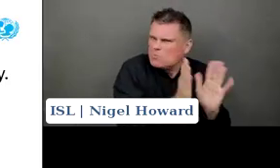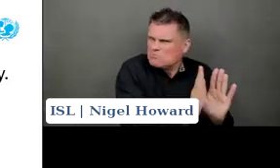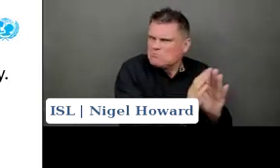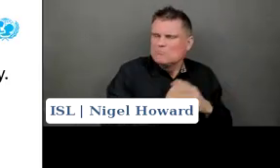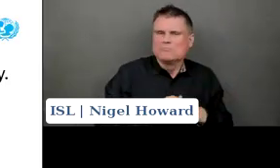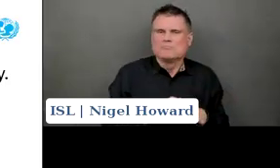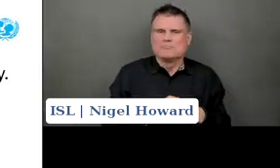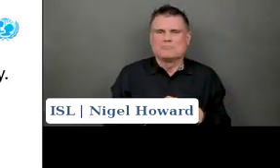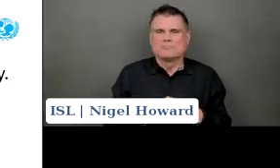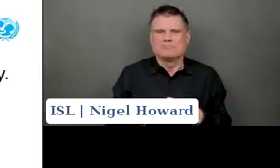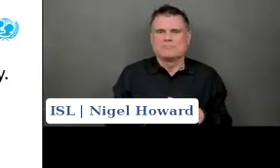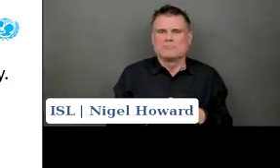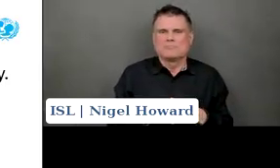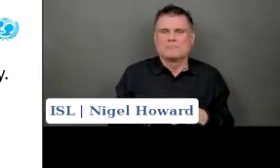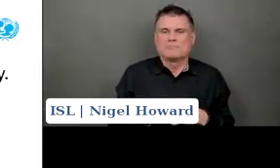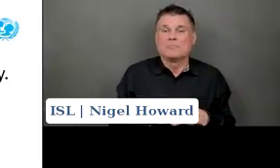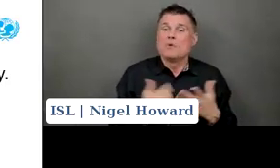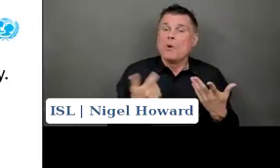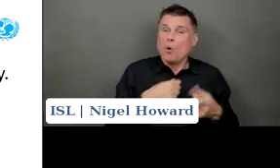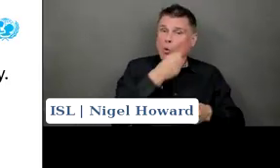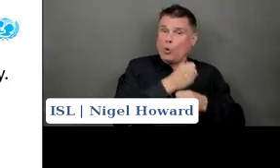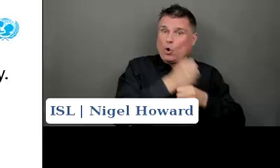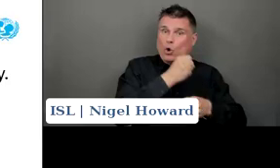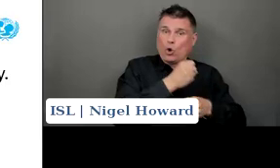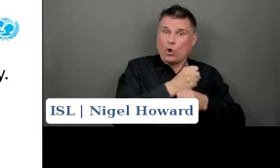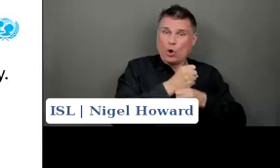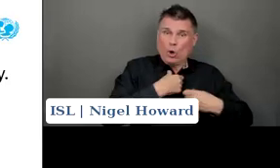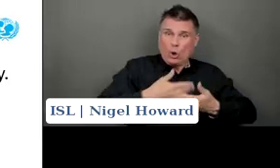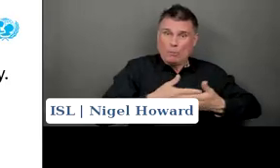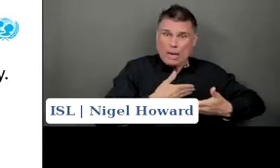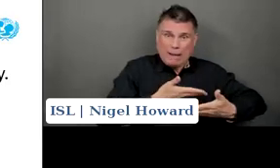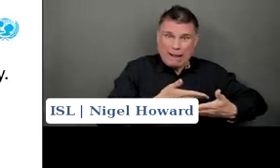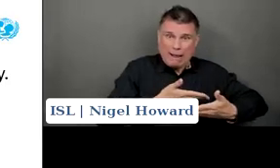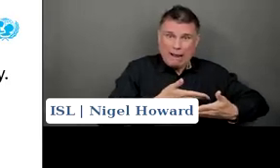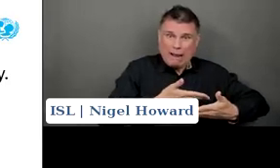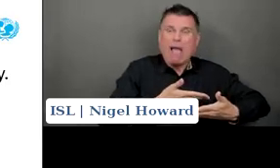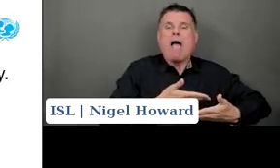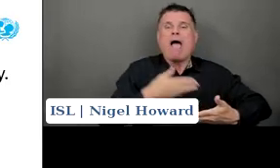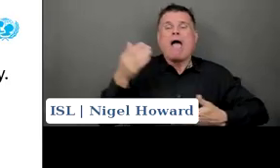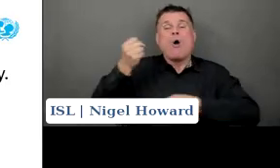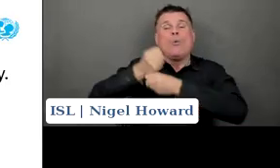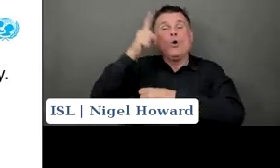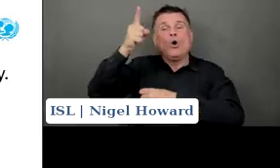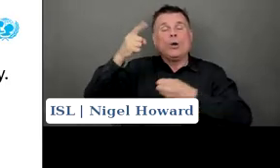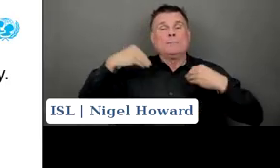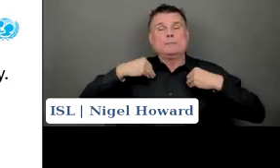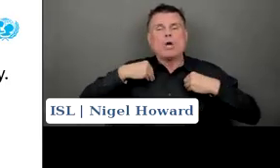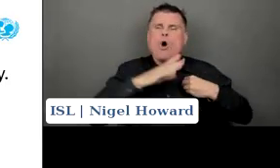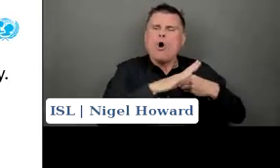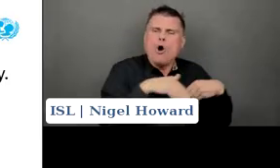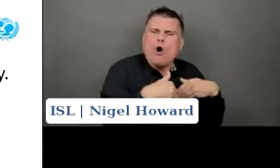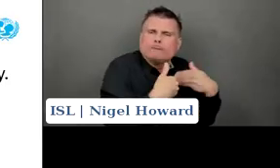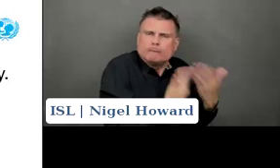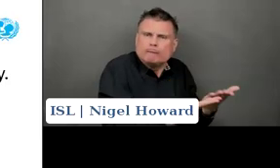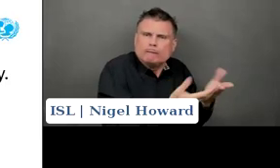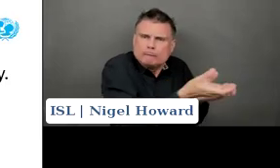childcare at public work sites, for example, again, for both parents. So that is to shift the norms around who is expected to be a caregiver